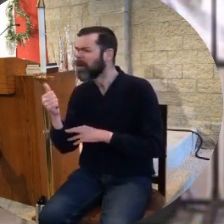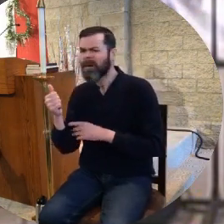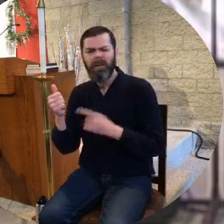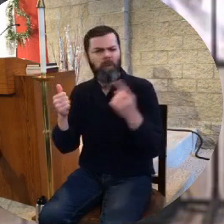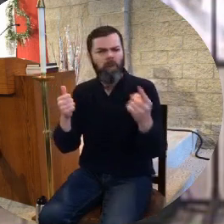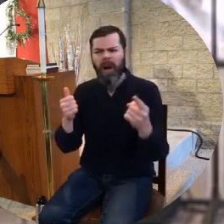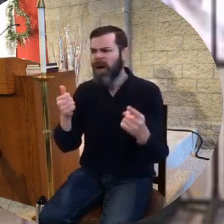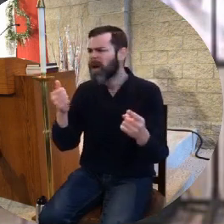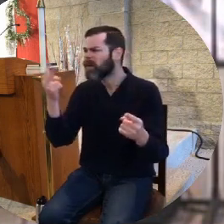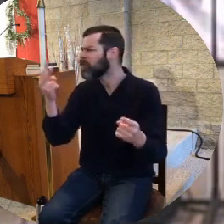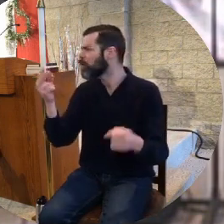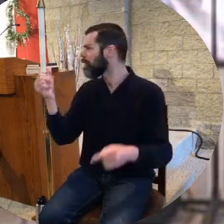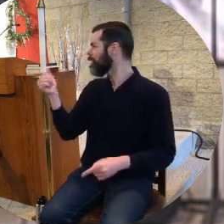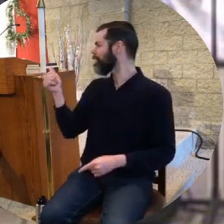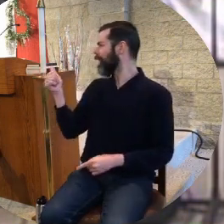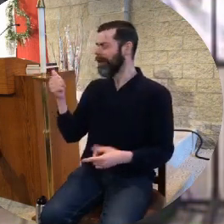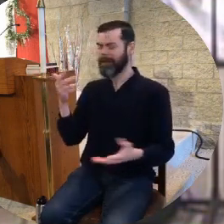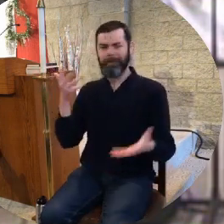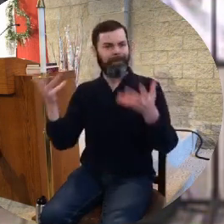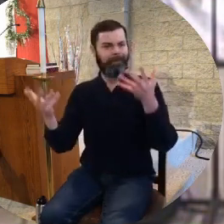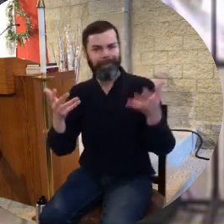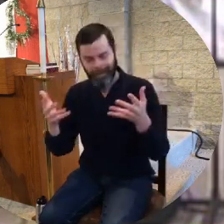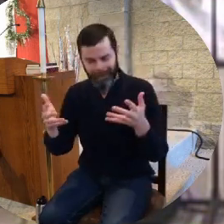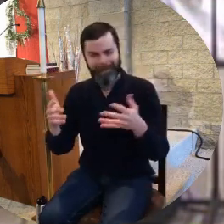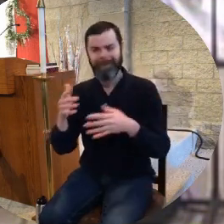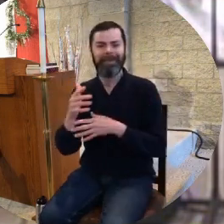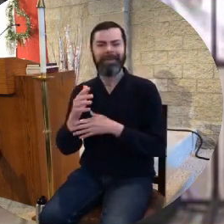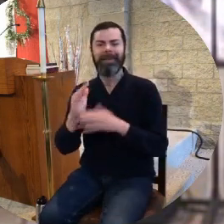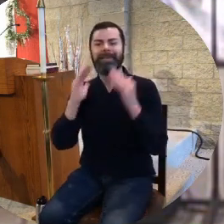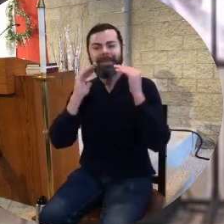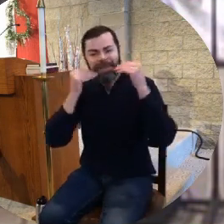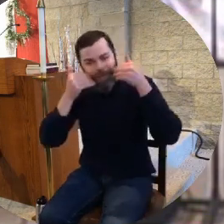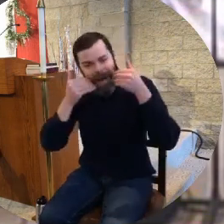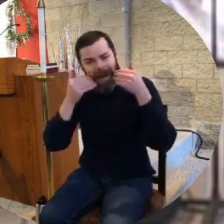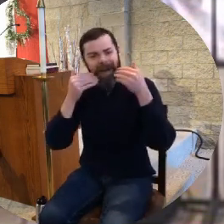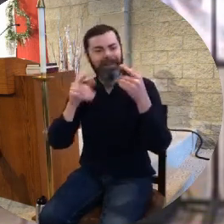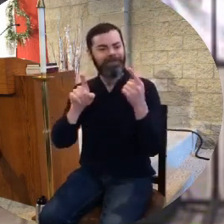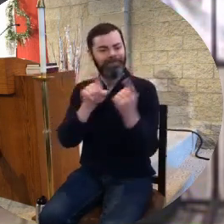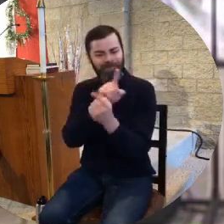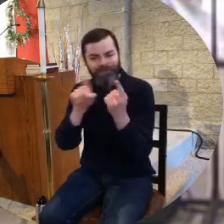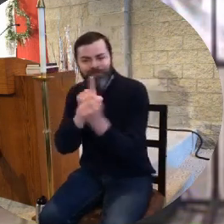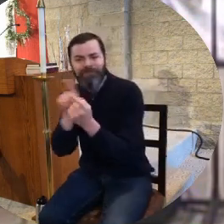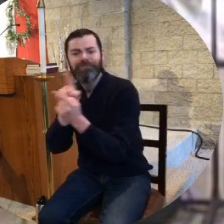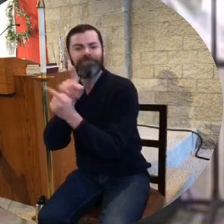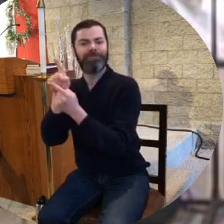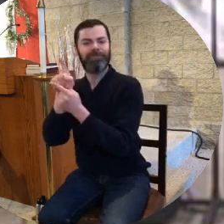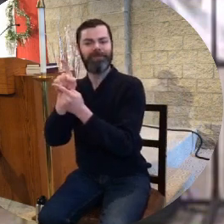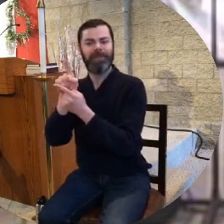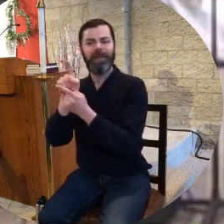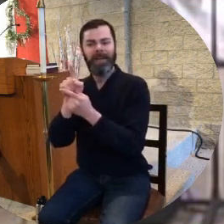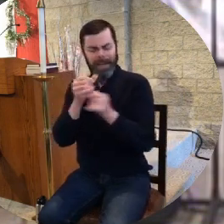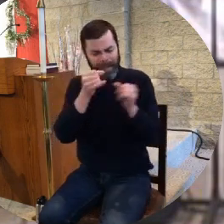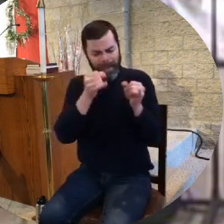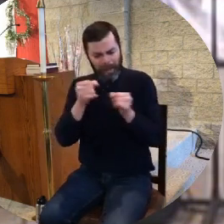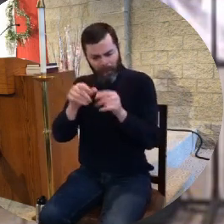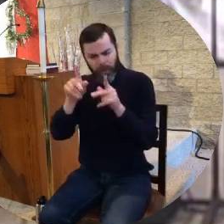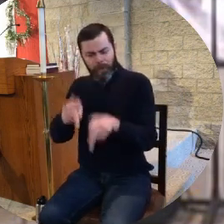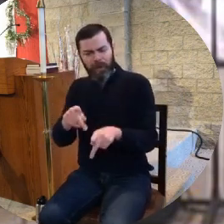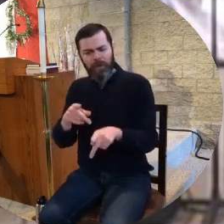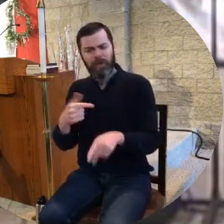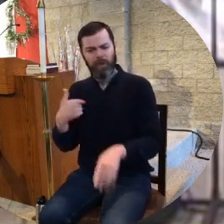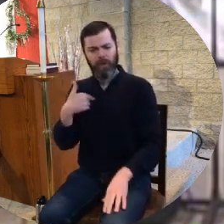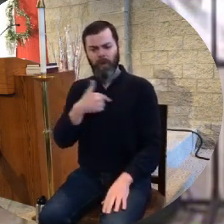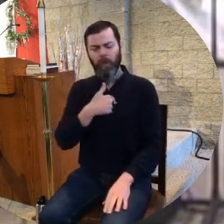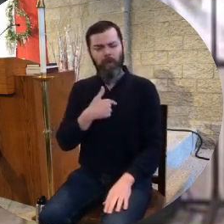it. So we greet everyone with a smile. And individually, how do we live this value? I am warm, open,